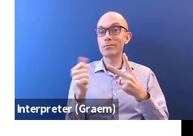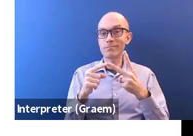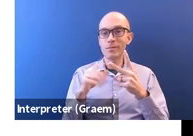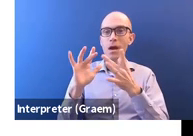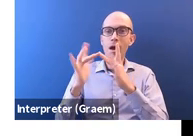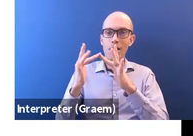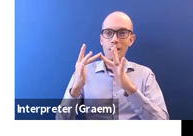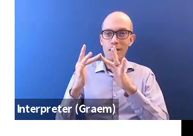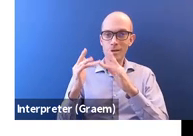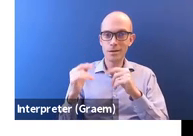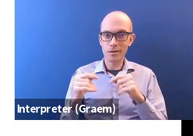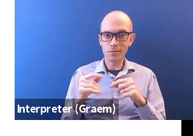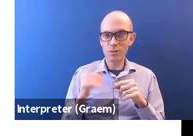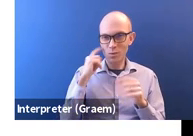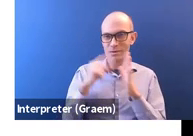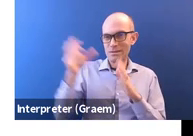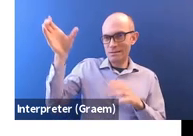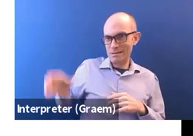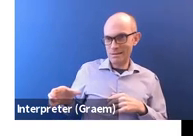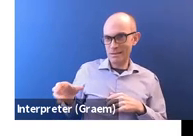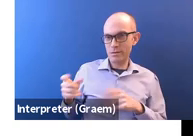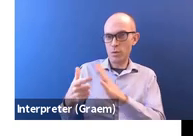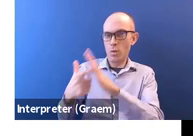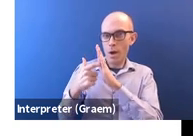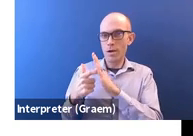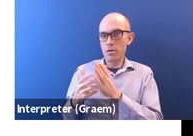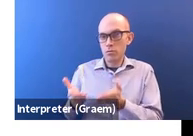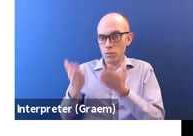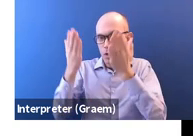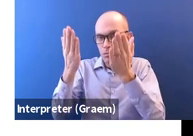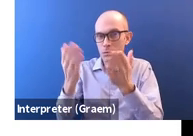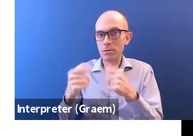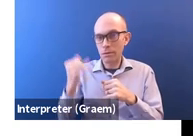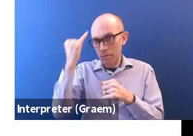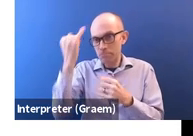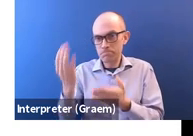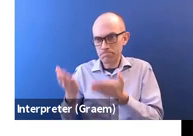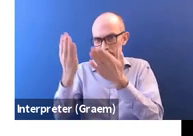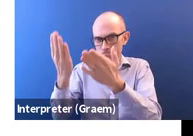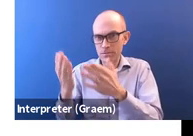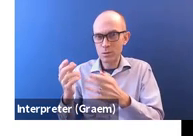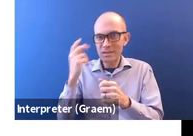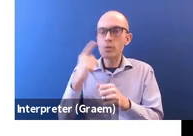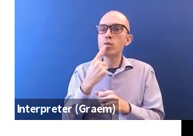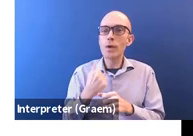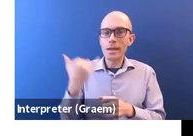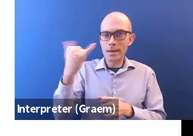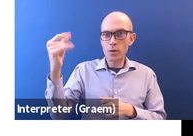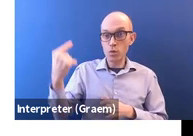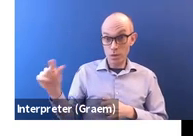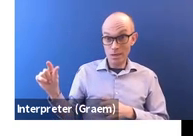on the side here, it says required, recommended, and suggested. Your instructors give us these designations of how they